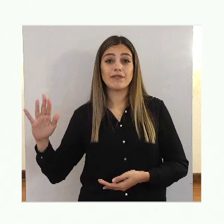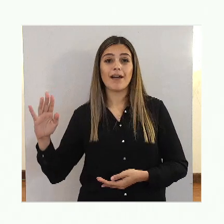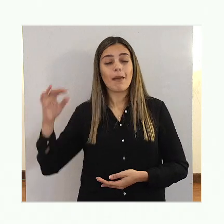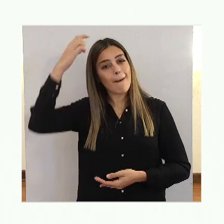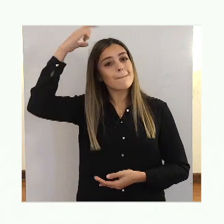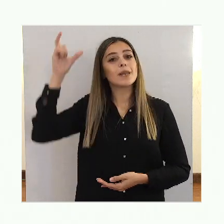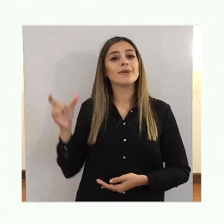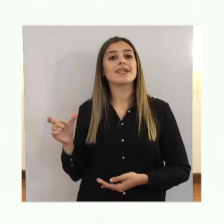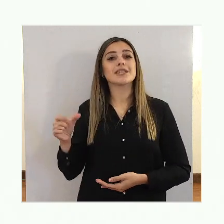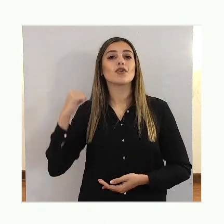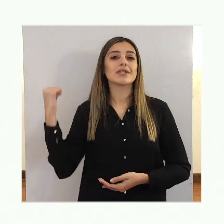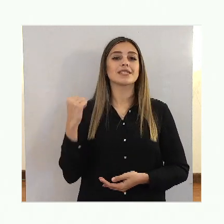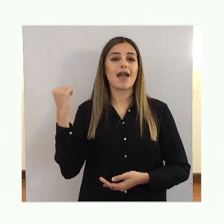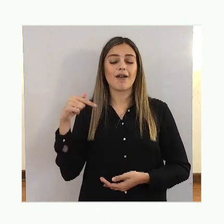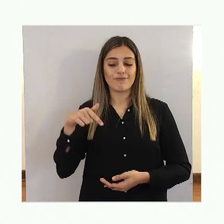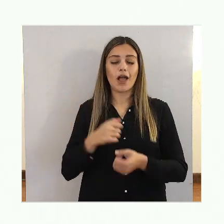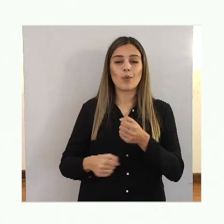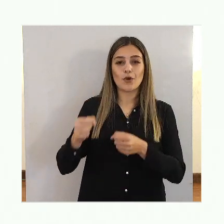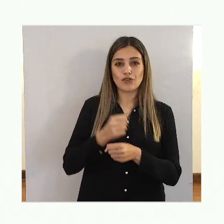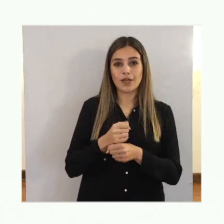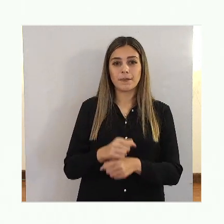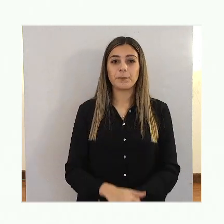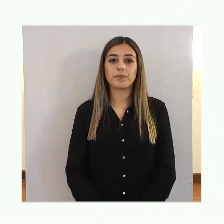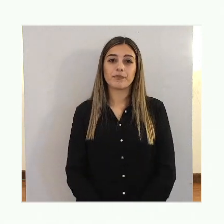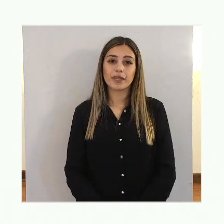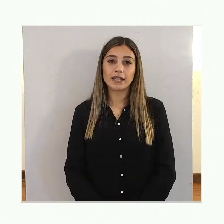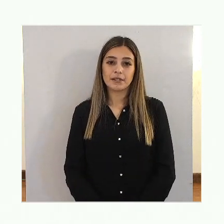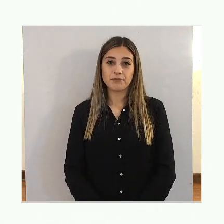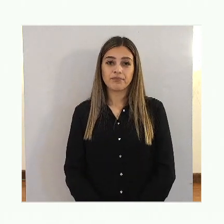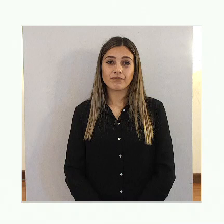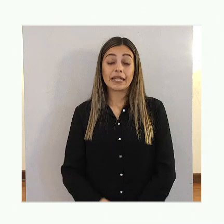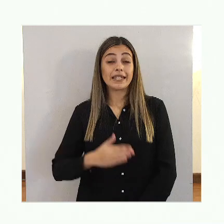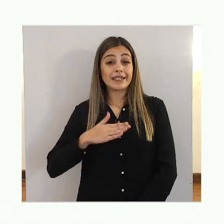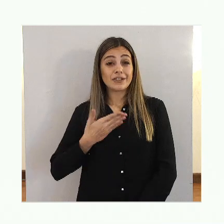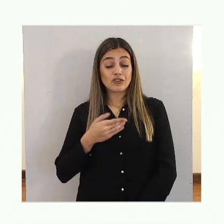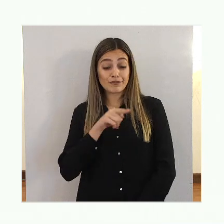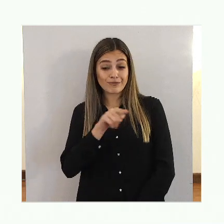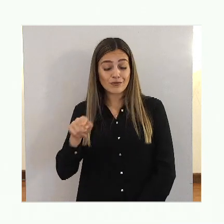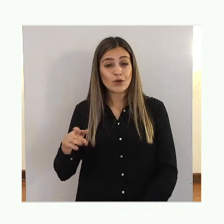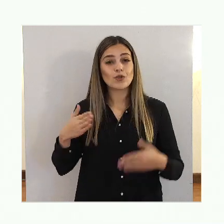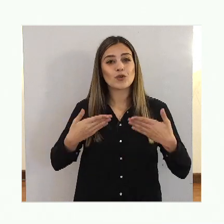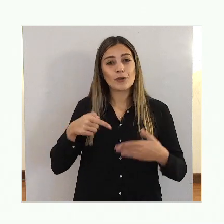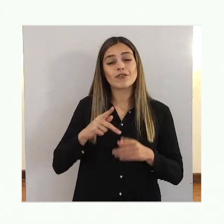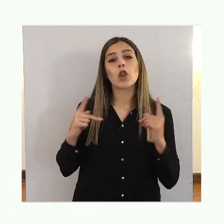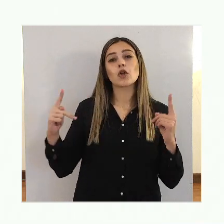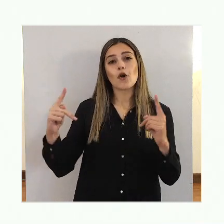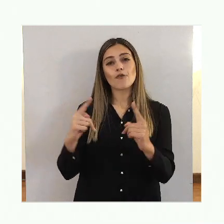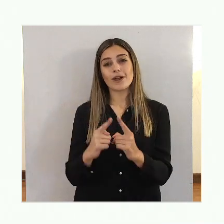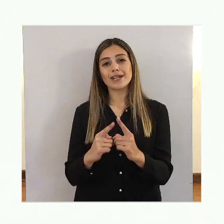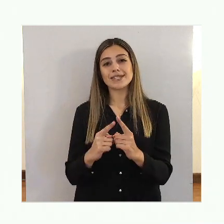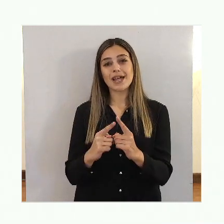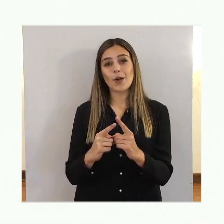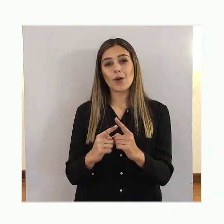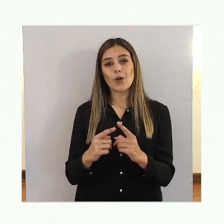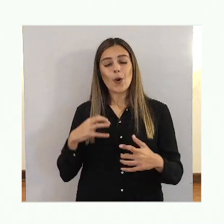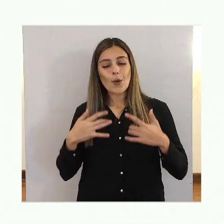Health vis-à-vis this project. I wish you an enjoyable closing conference, and I look forward to hearing the